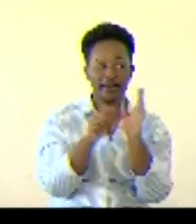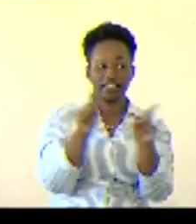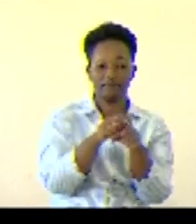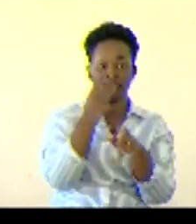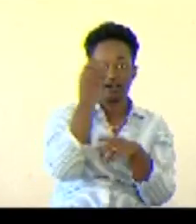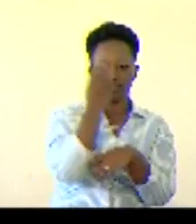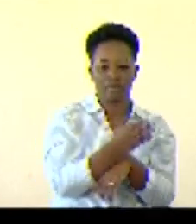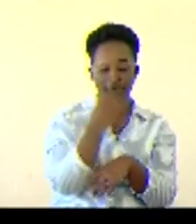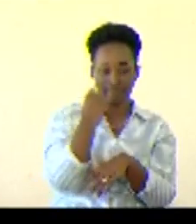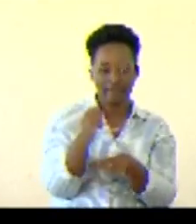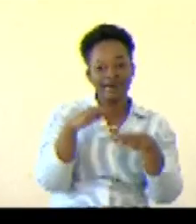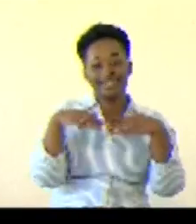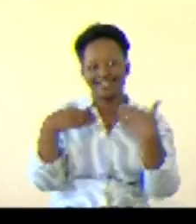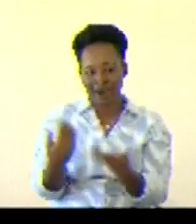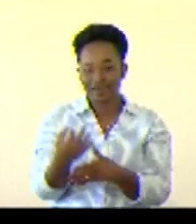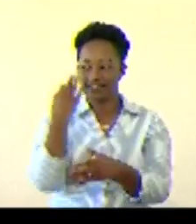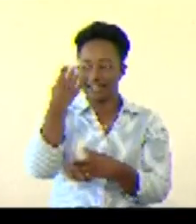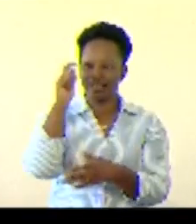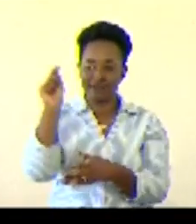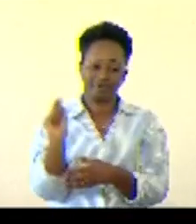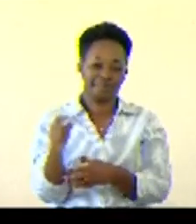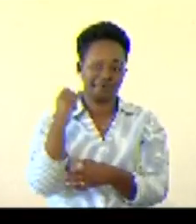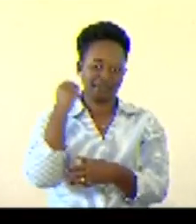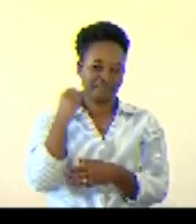or in this form 3 to 5.